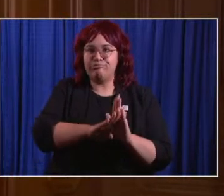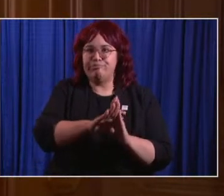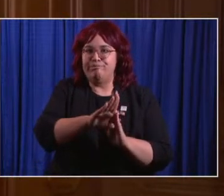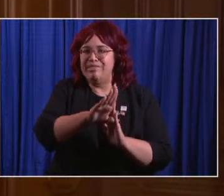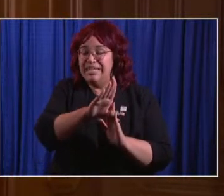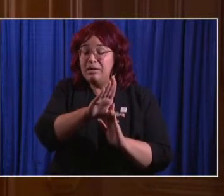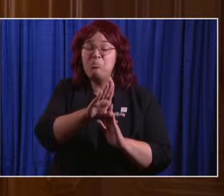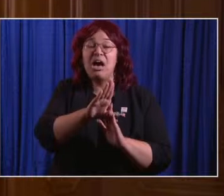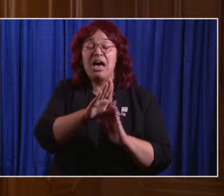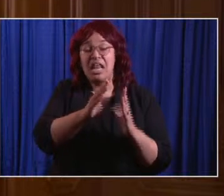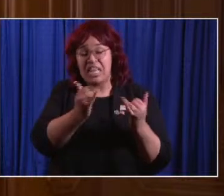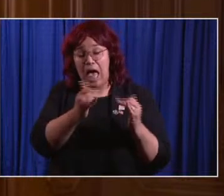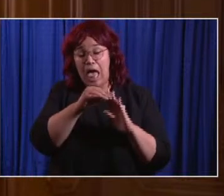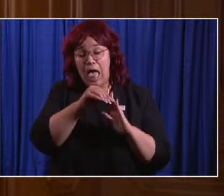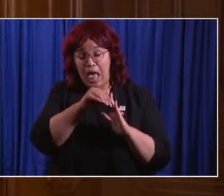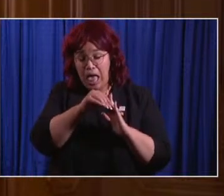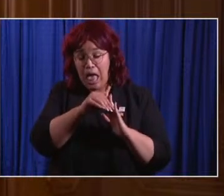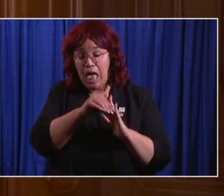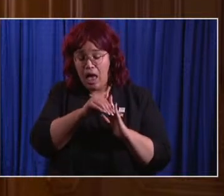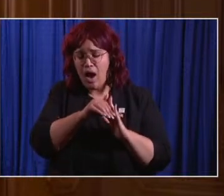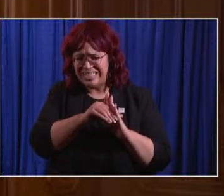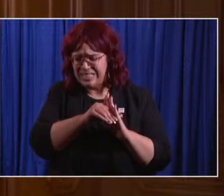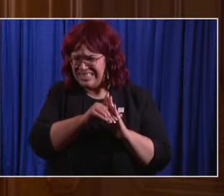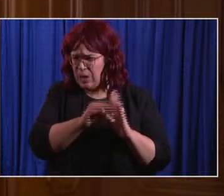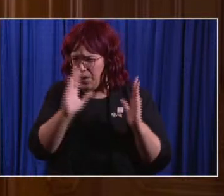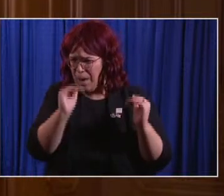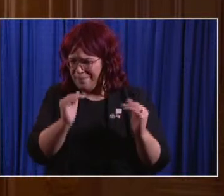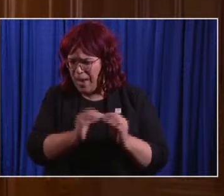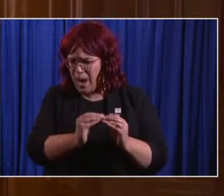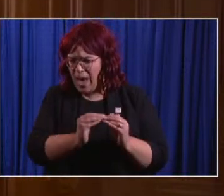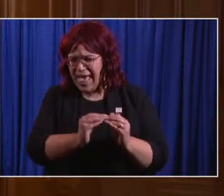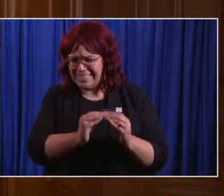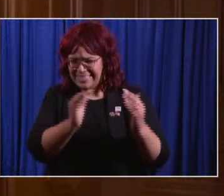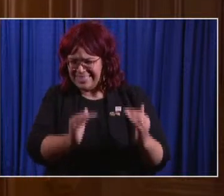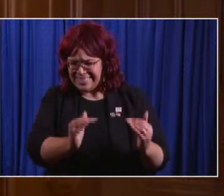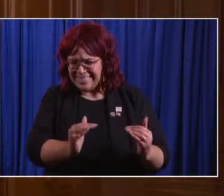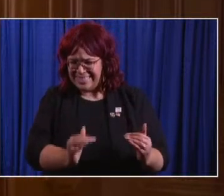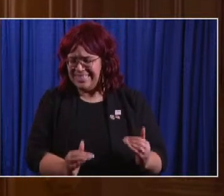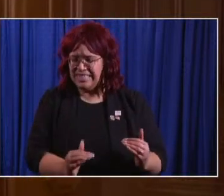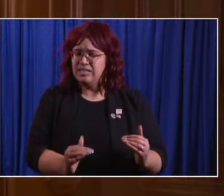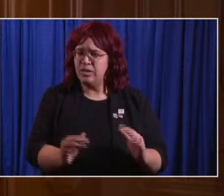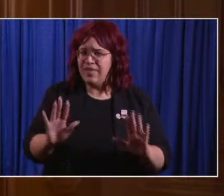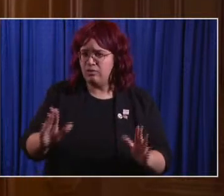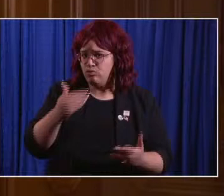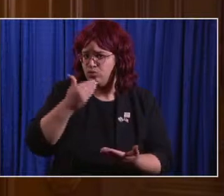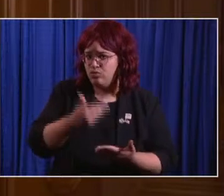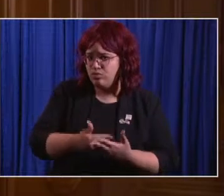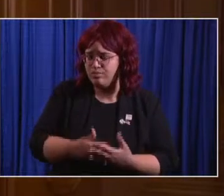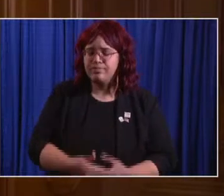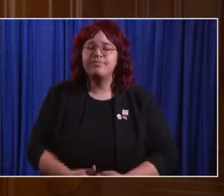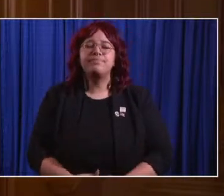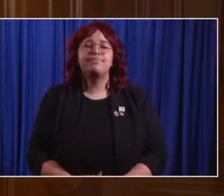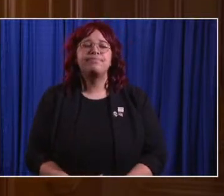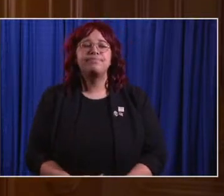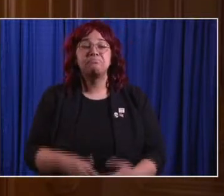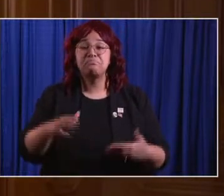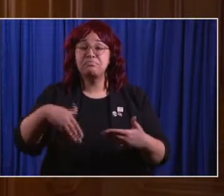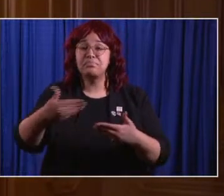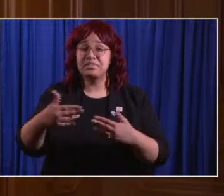down, and at least it's headed in the right direction. We'll go to the next one,